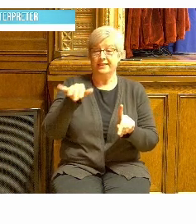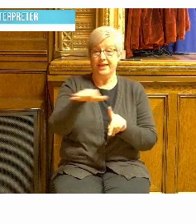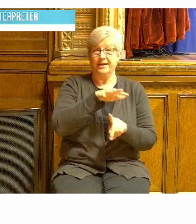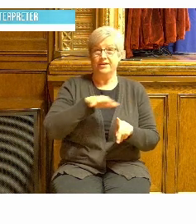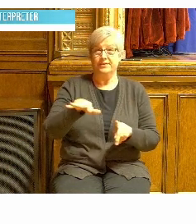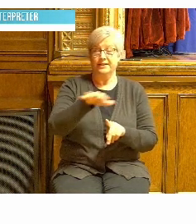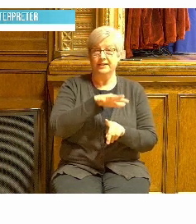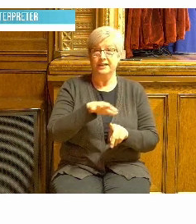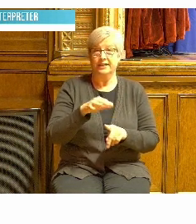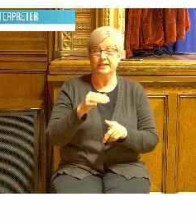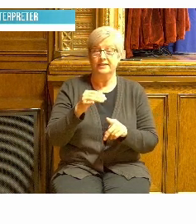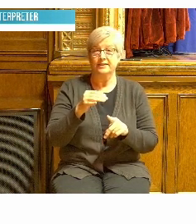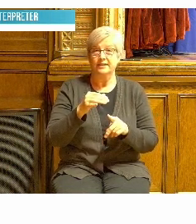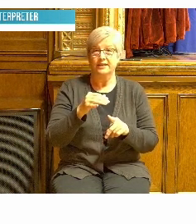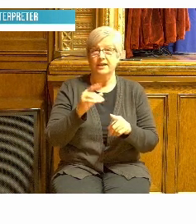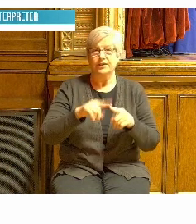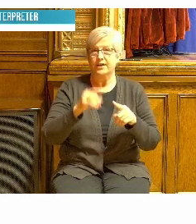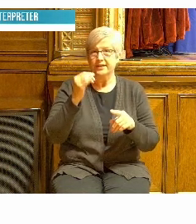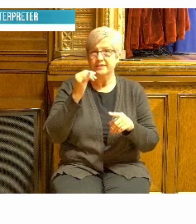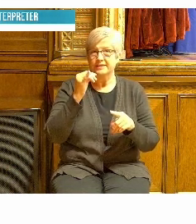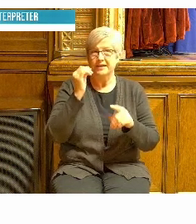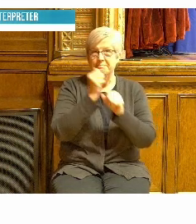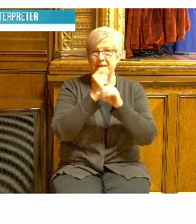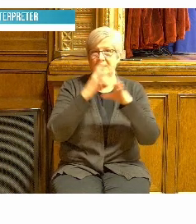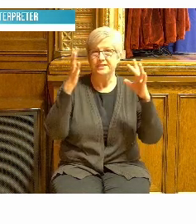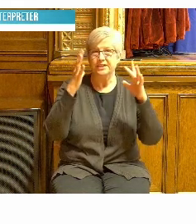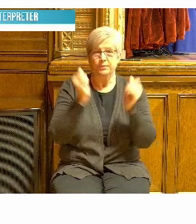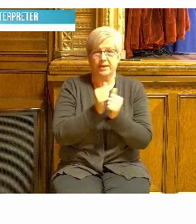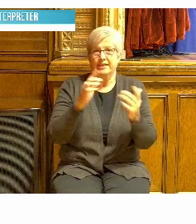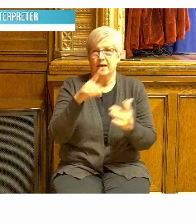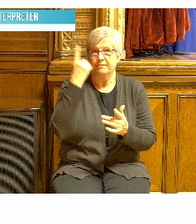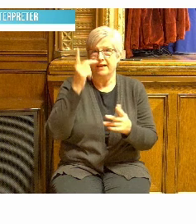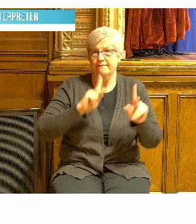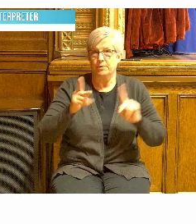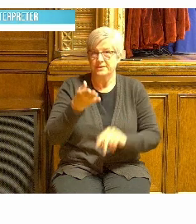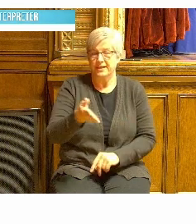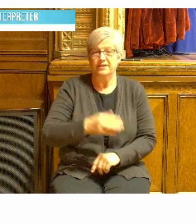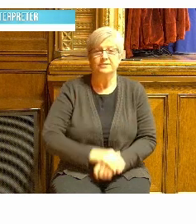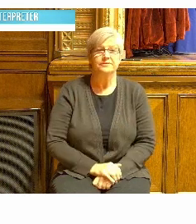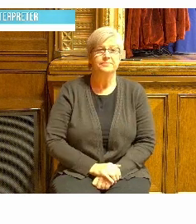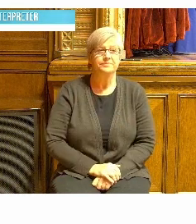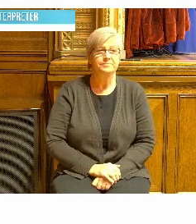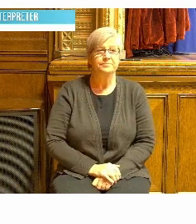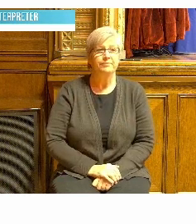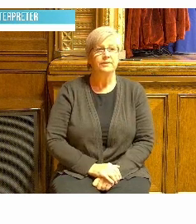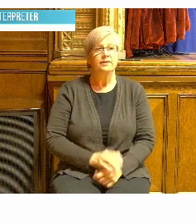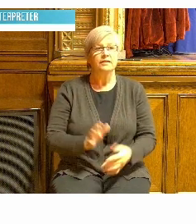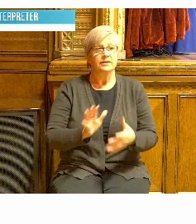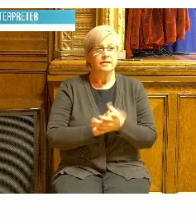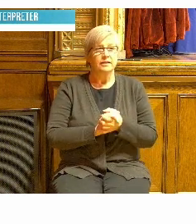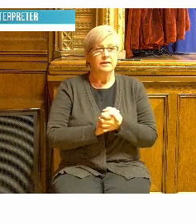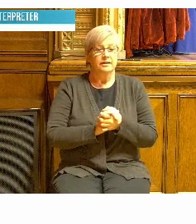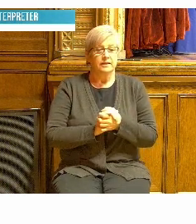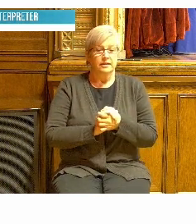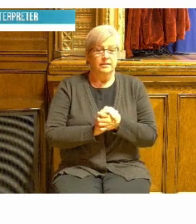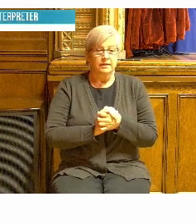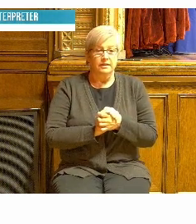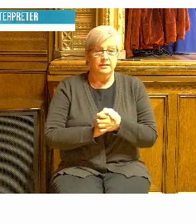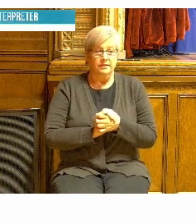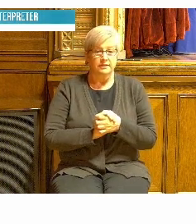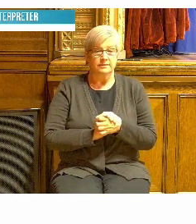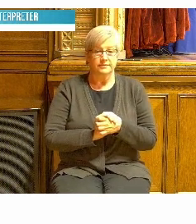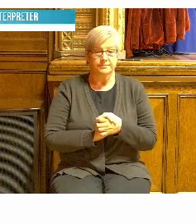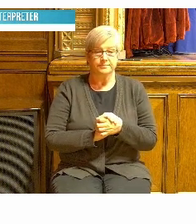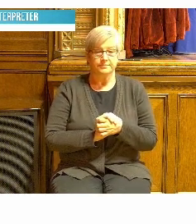area, you know, couldn't imagine it without black folk there. So, although